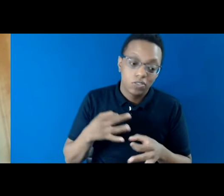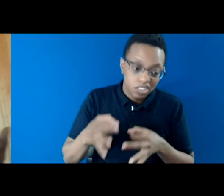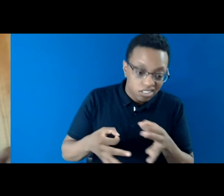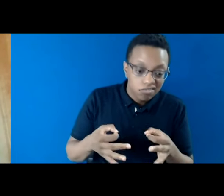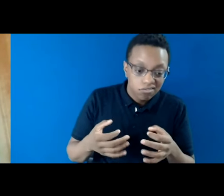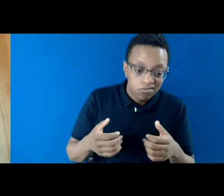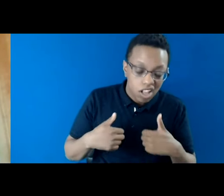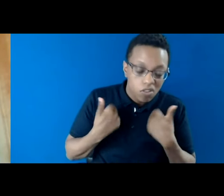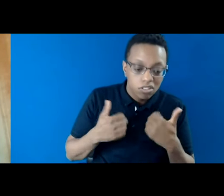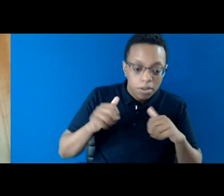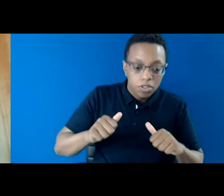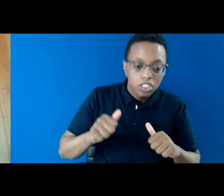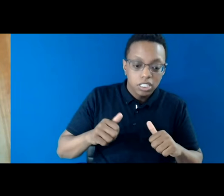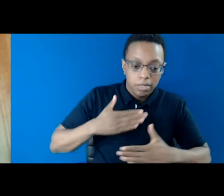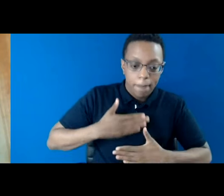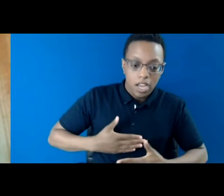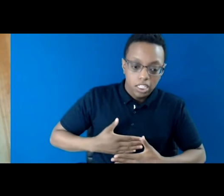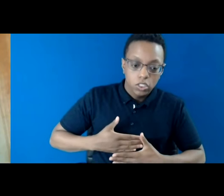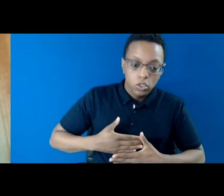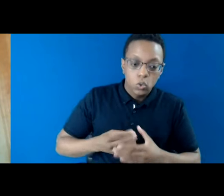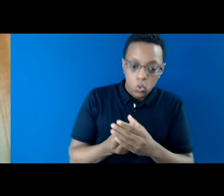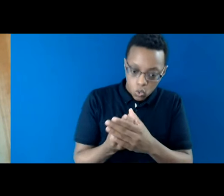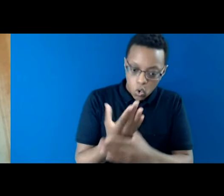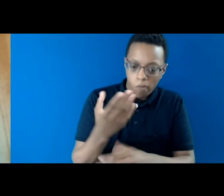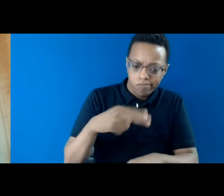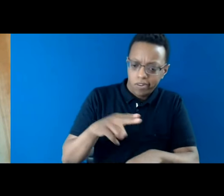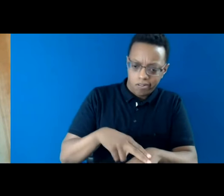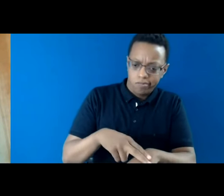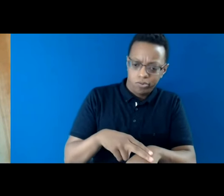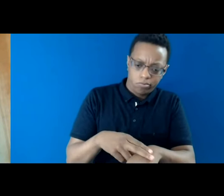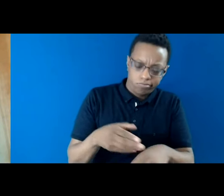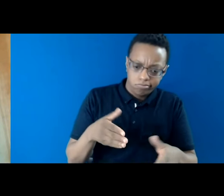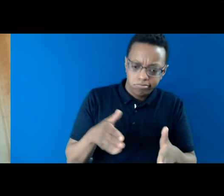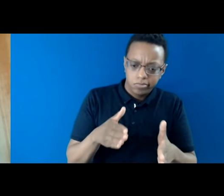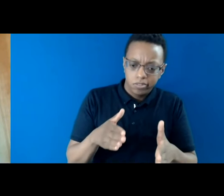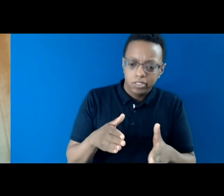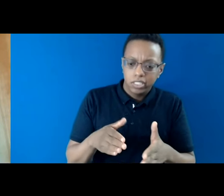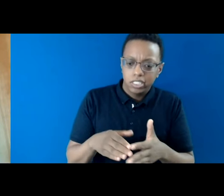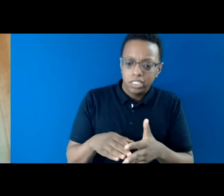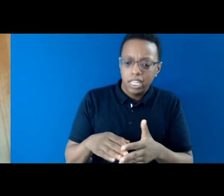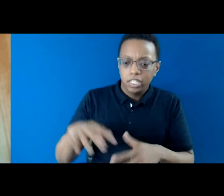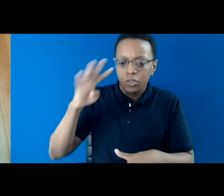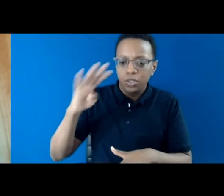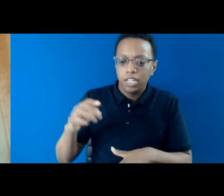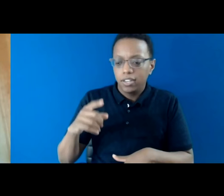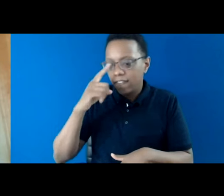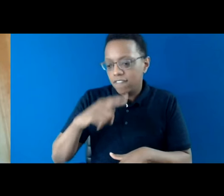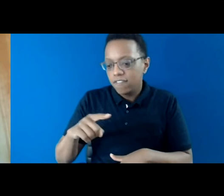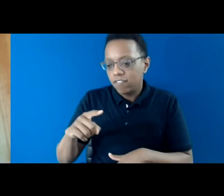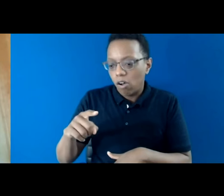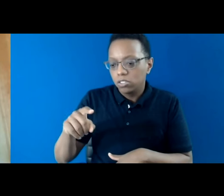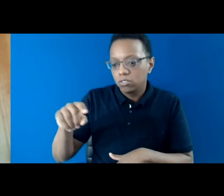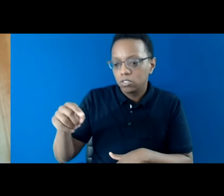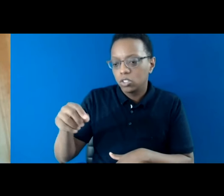body to do what it would normally do and to grow like it normally would, they created a false orifice inside of that body because the